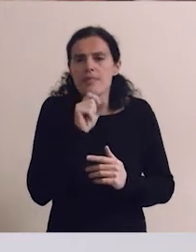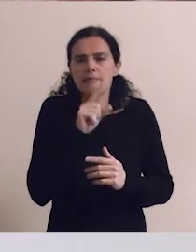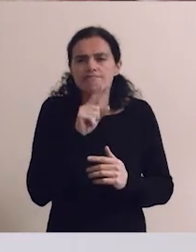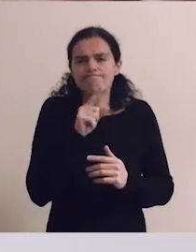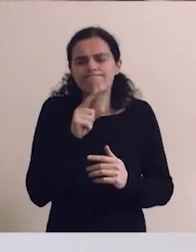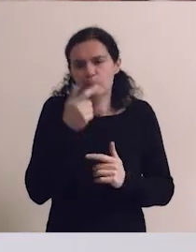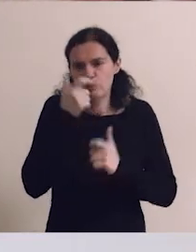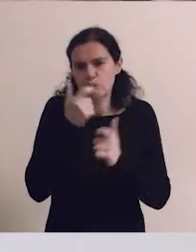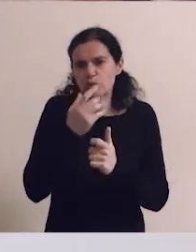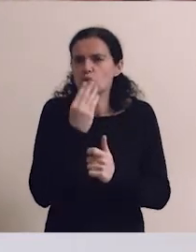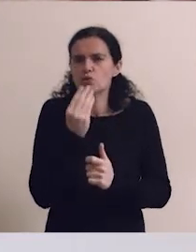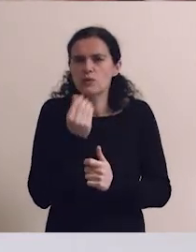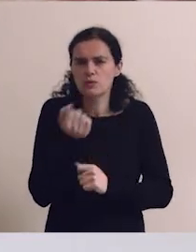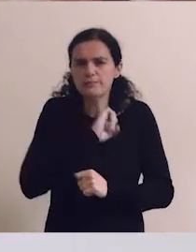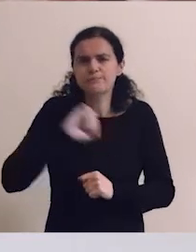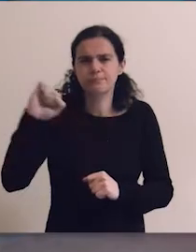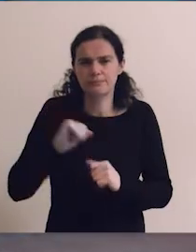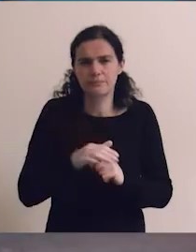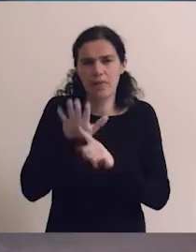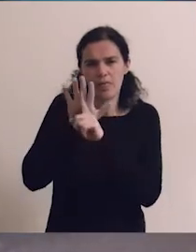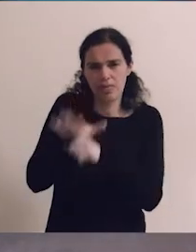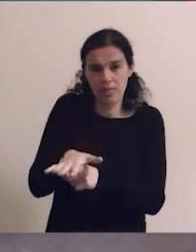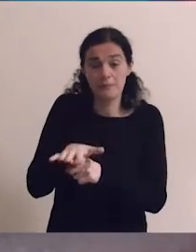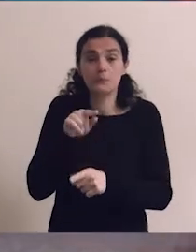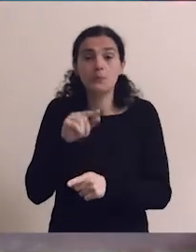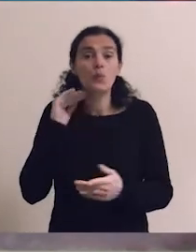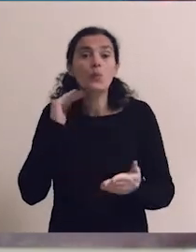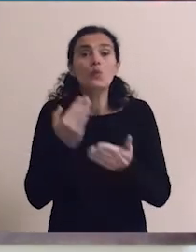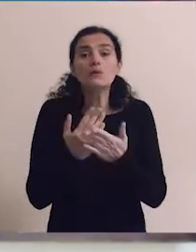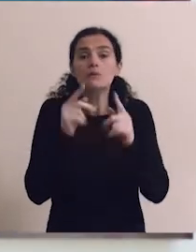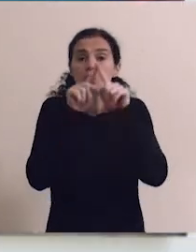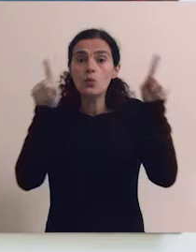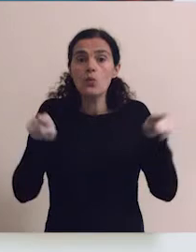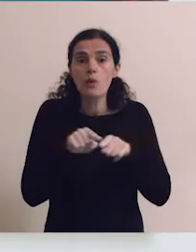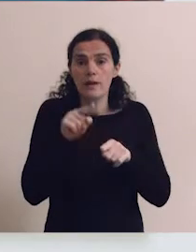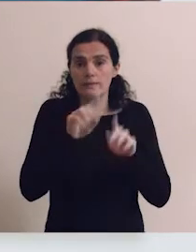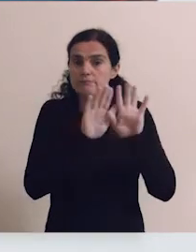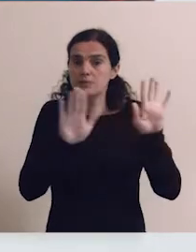a fierce anti-Semite. The last painting in the exhibition